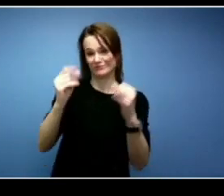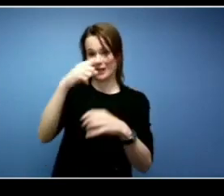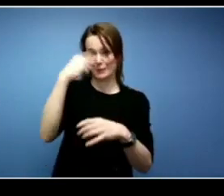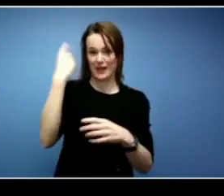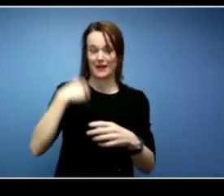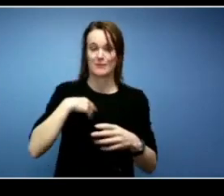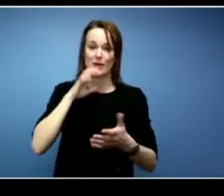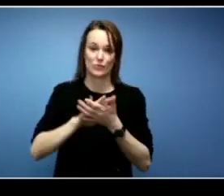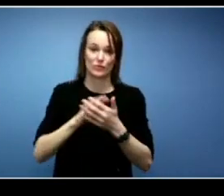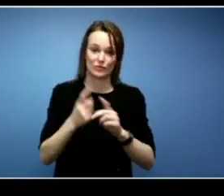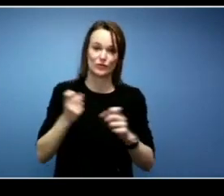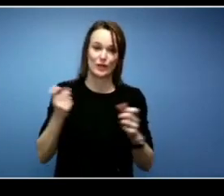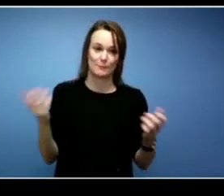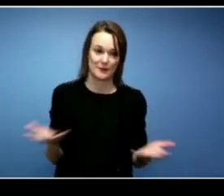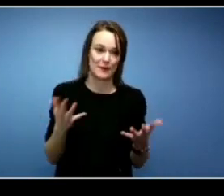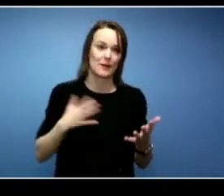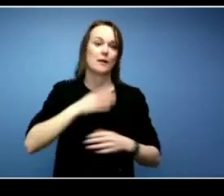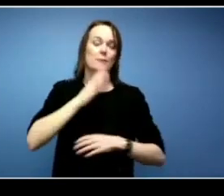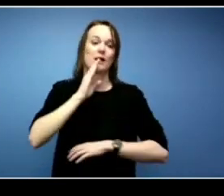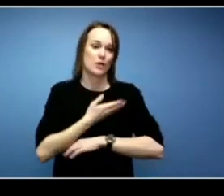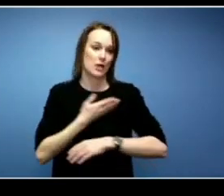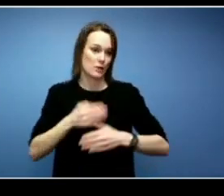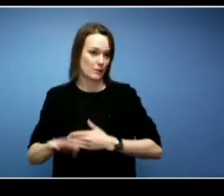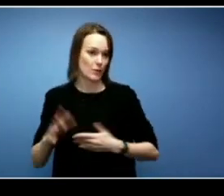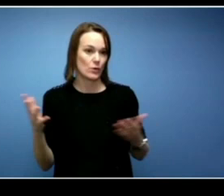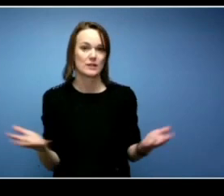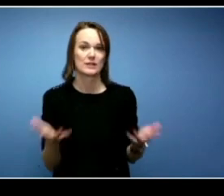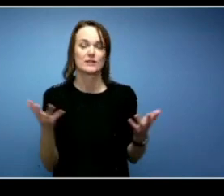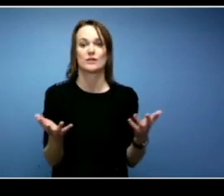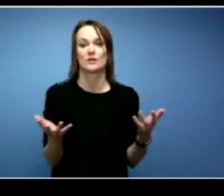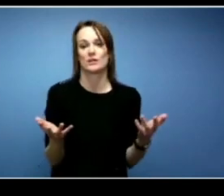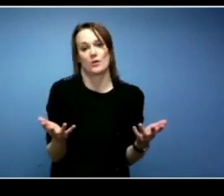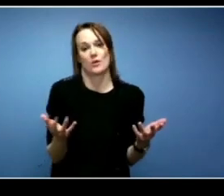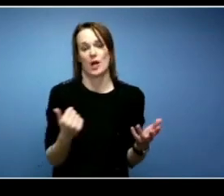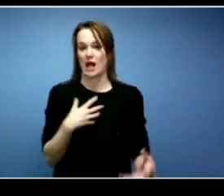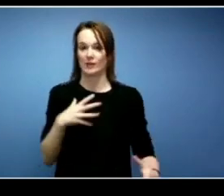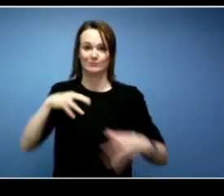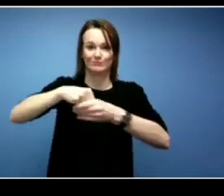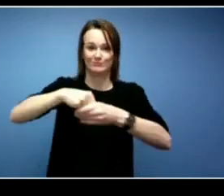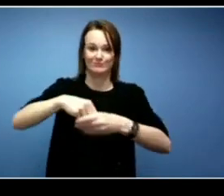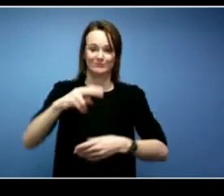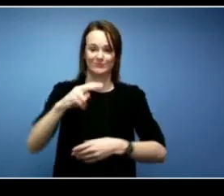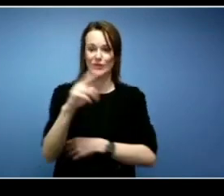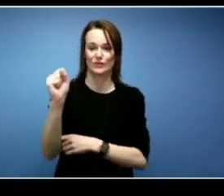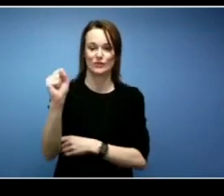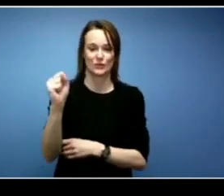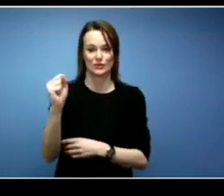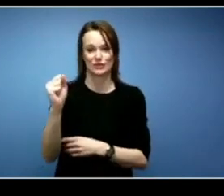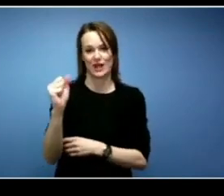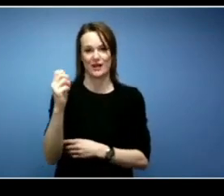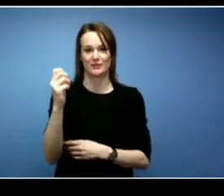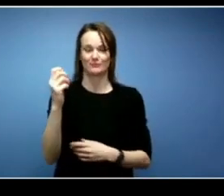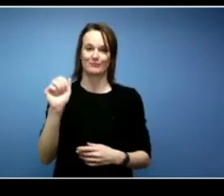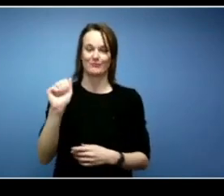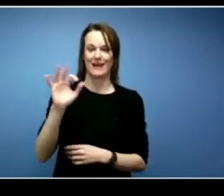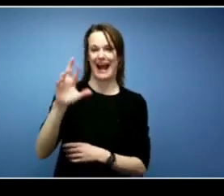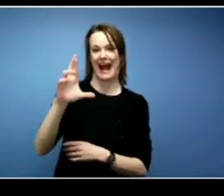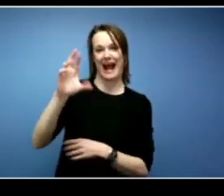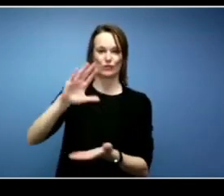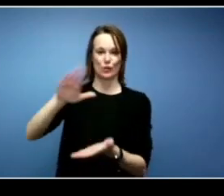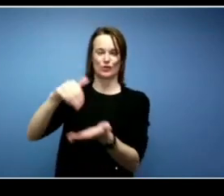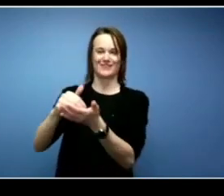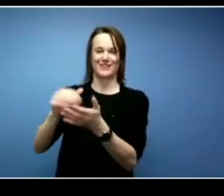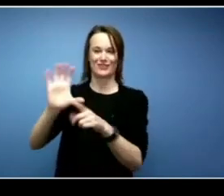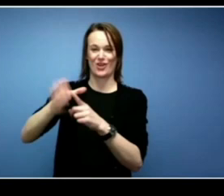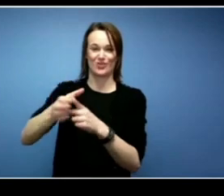here. My daughter was born here as well. So I'm pretty much a part of the Nova Scotia Afrocentric culture now. So, and 5